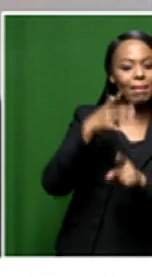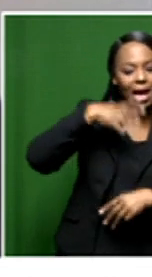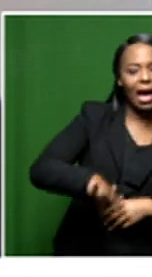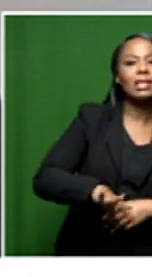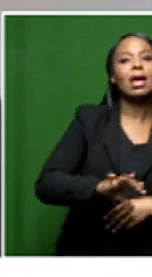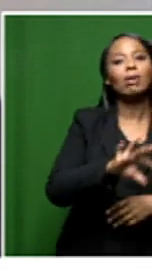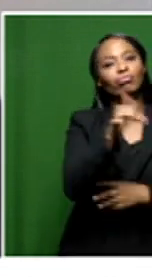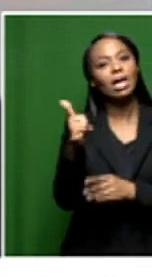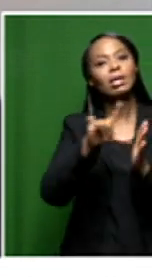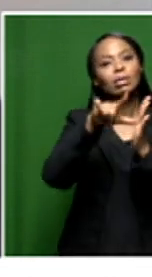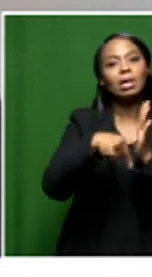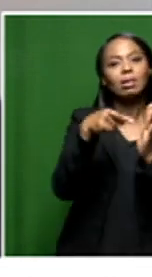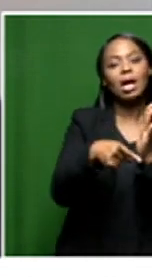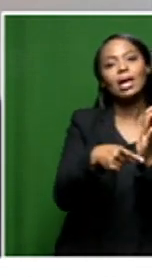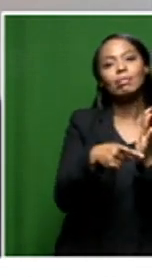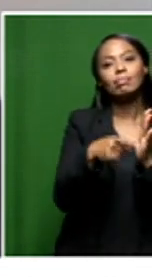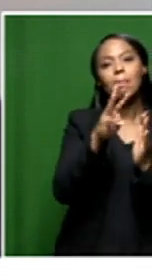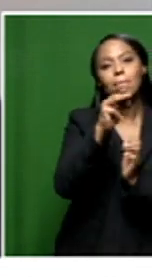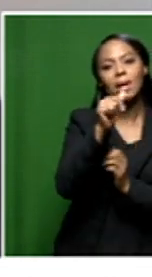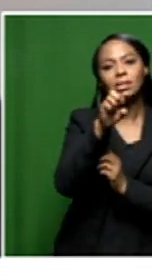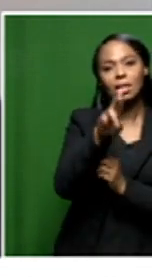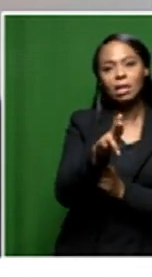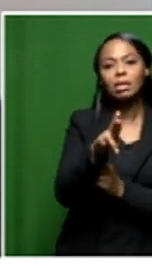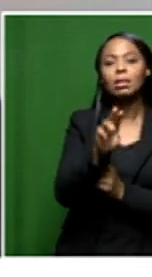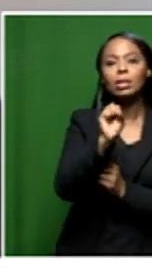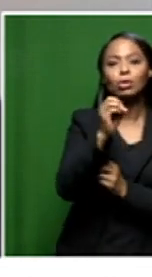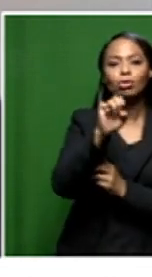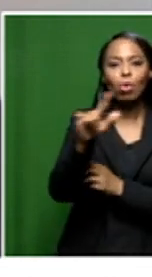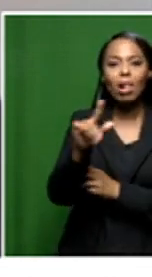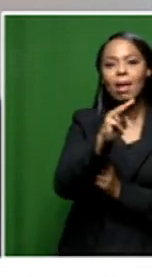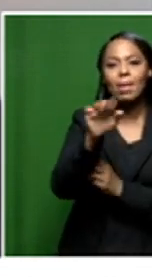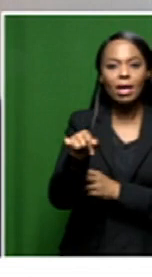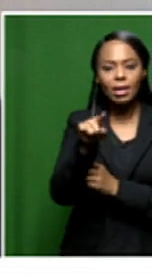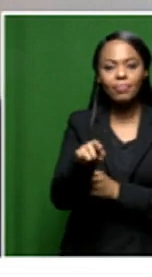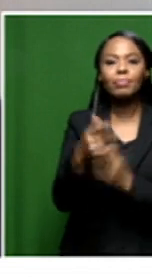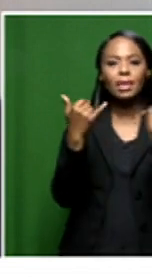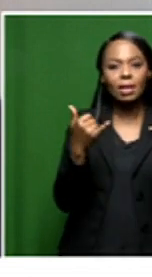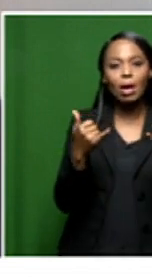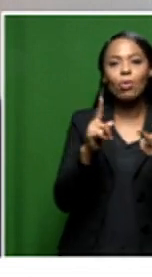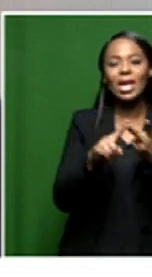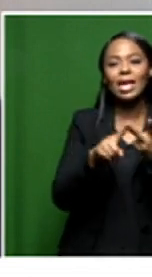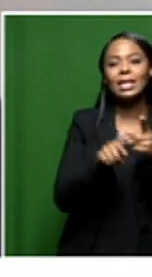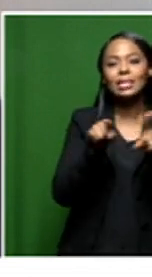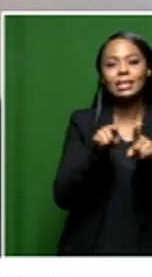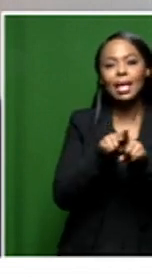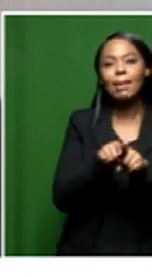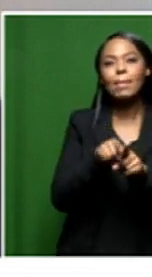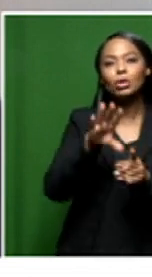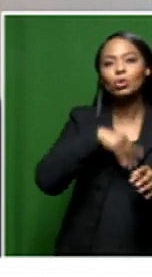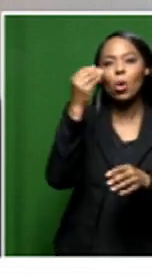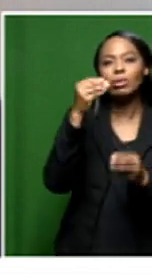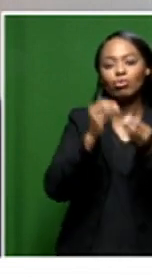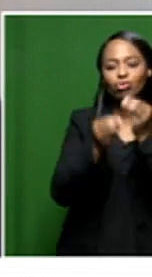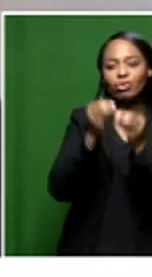which is currently my master's project, which is a self-driving solar car. It uses artificial intelligence, as well as solar tracking